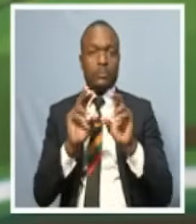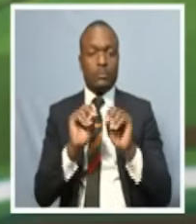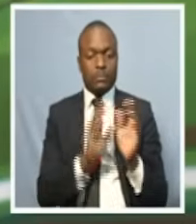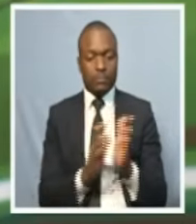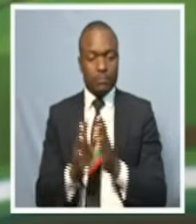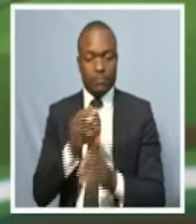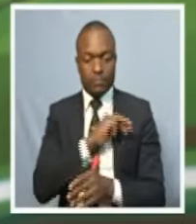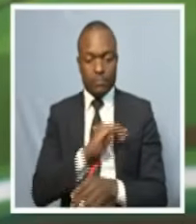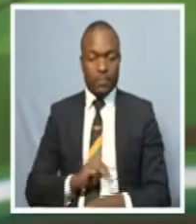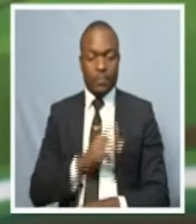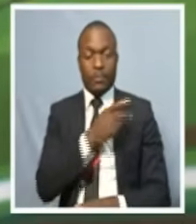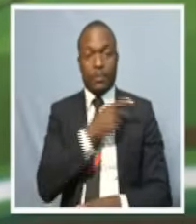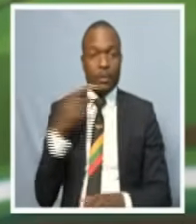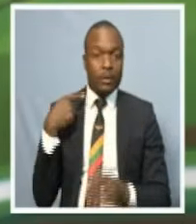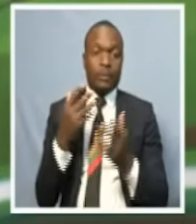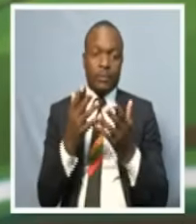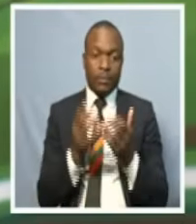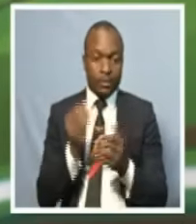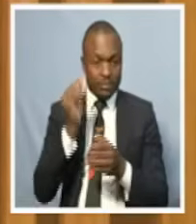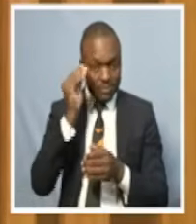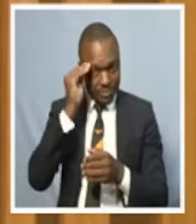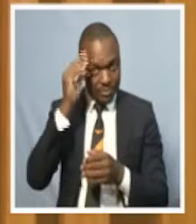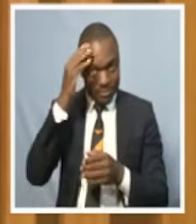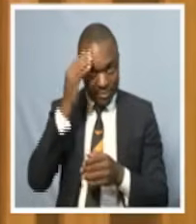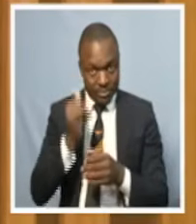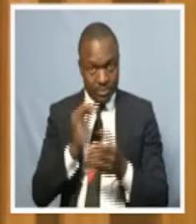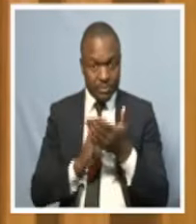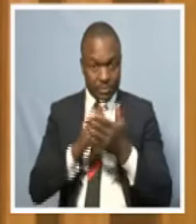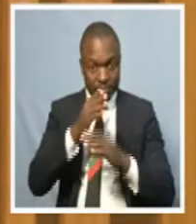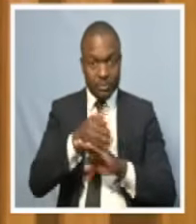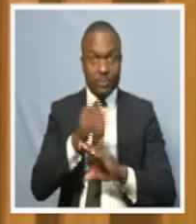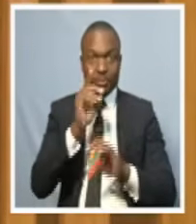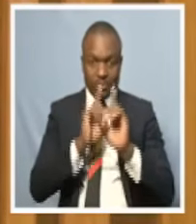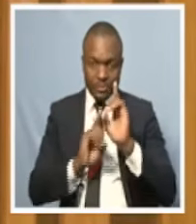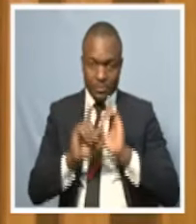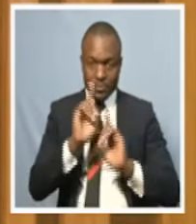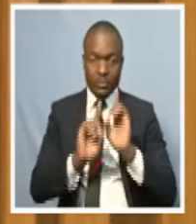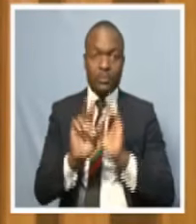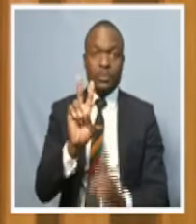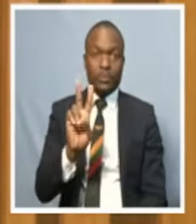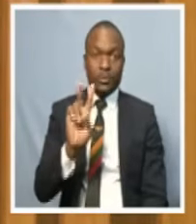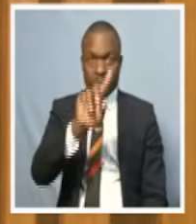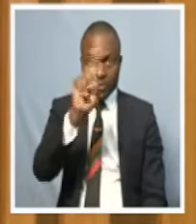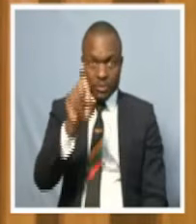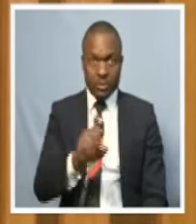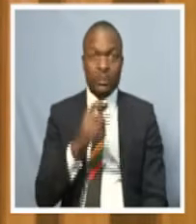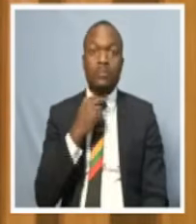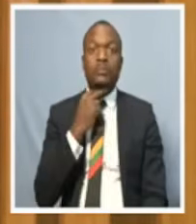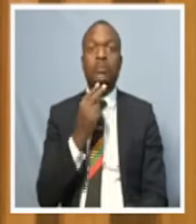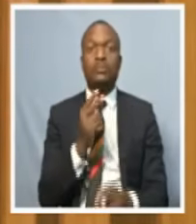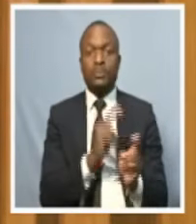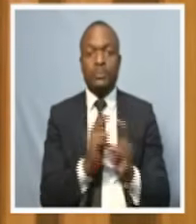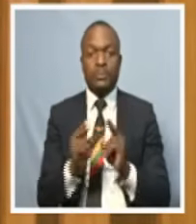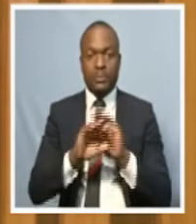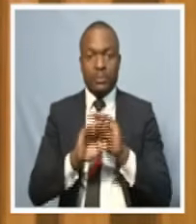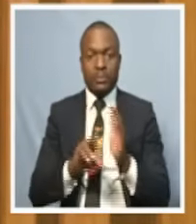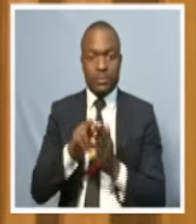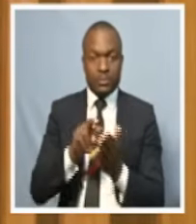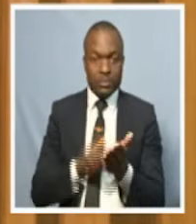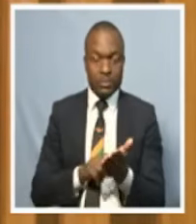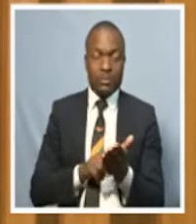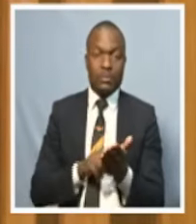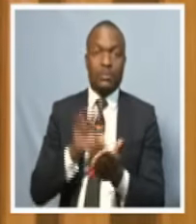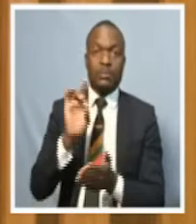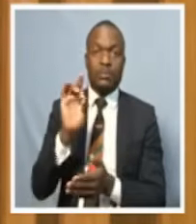plans, the Member of Parliament wants to know why. After consideration of those two questions for oral answer under Standing Order 80, we do